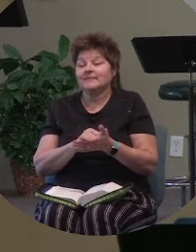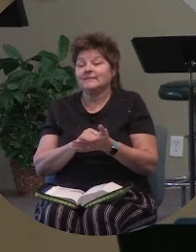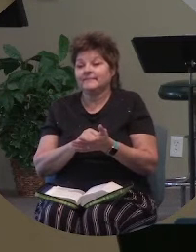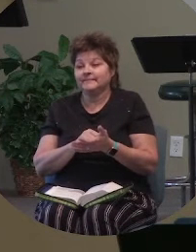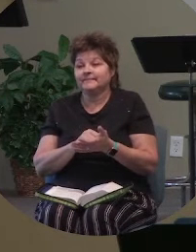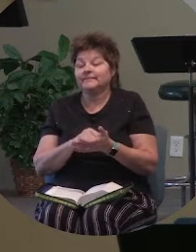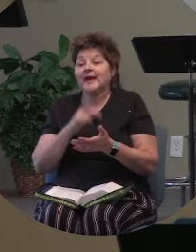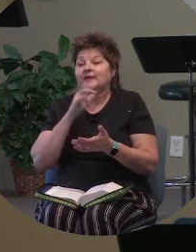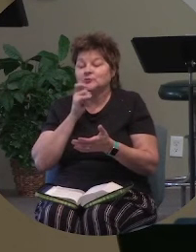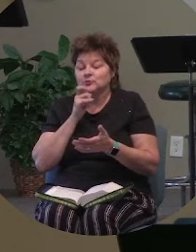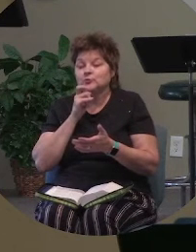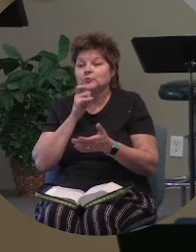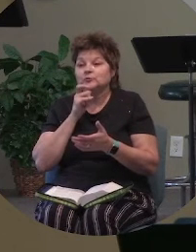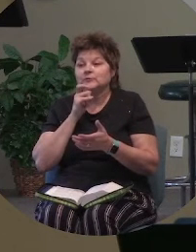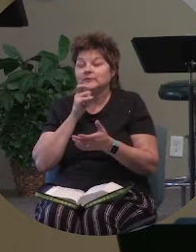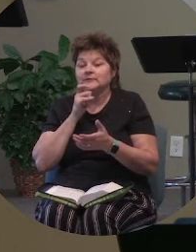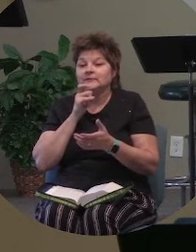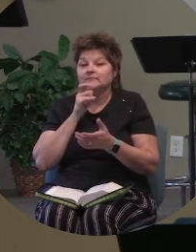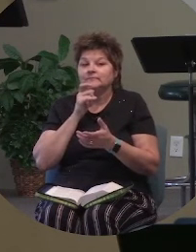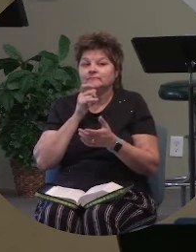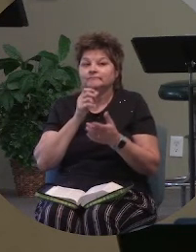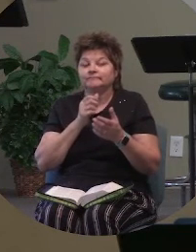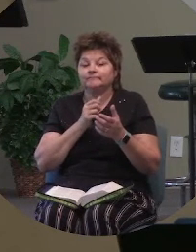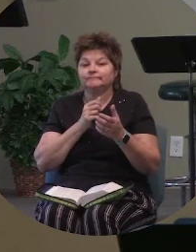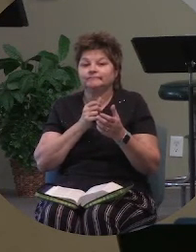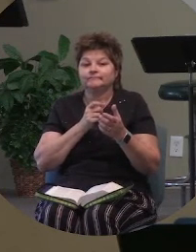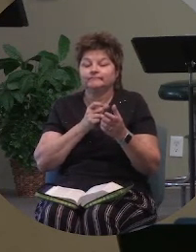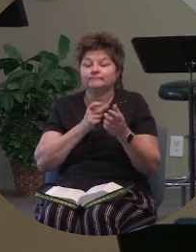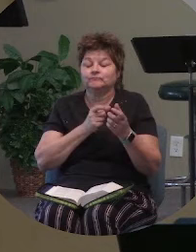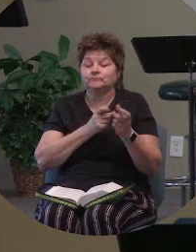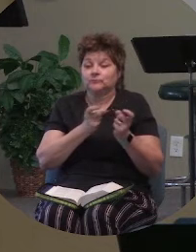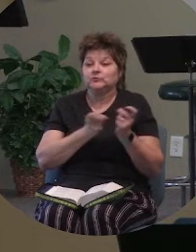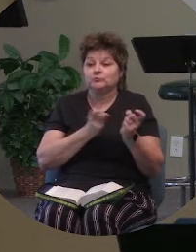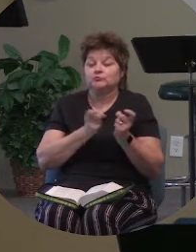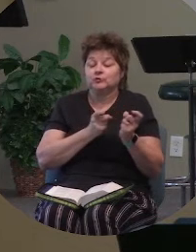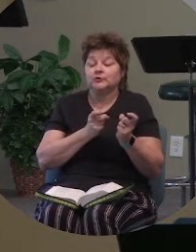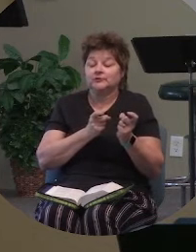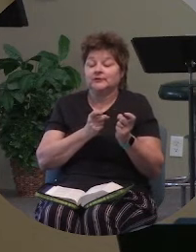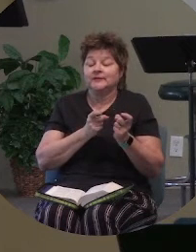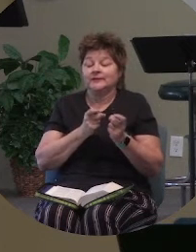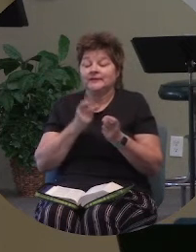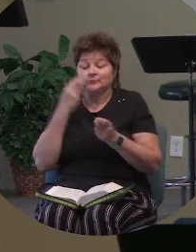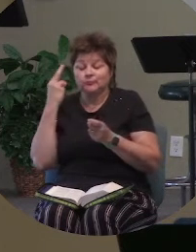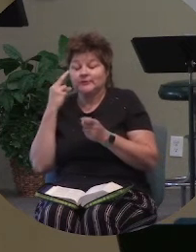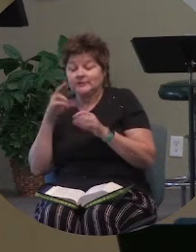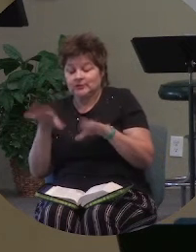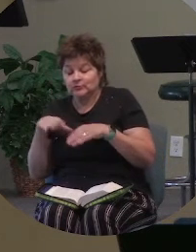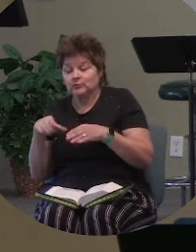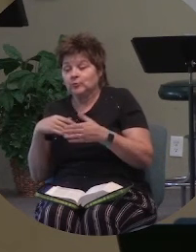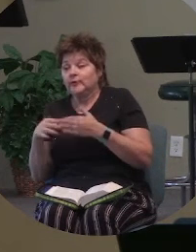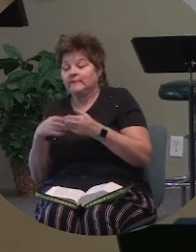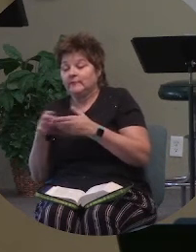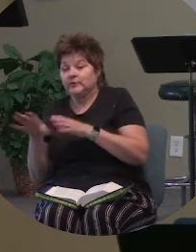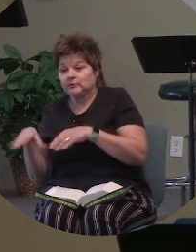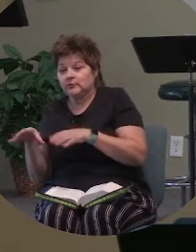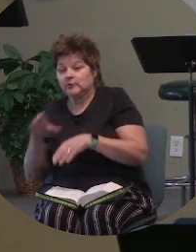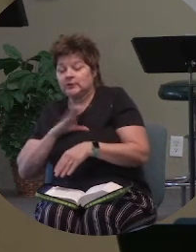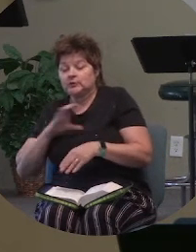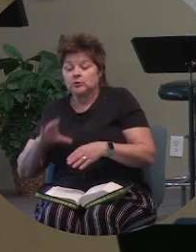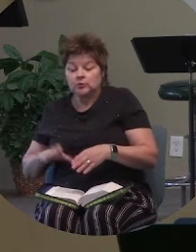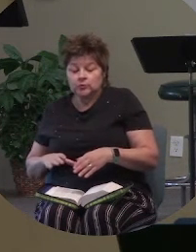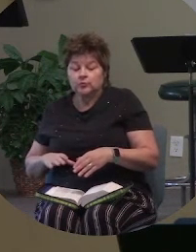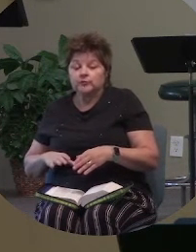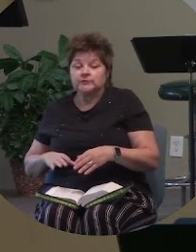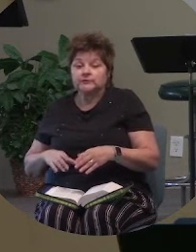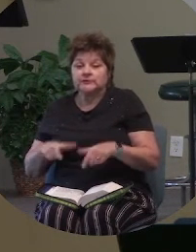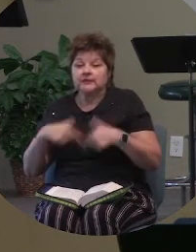that's who's running things. That's who's in charge. That's why you do what you do. See, Christianity's all about